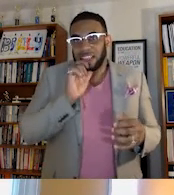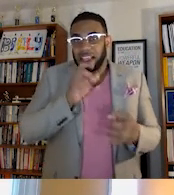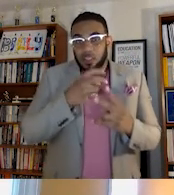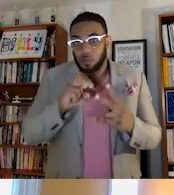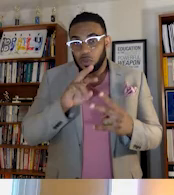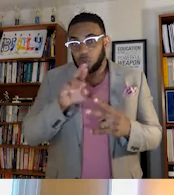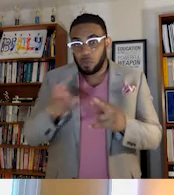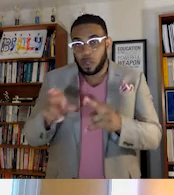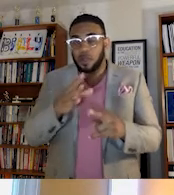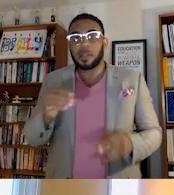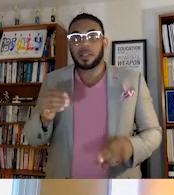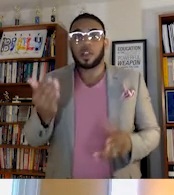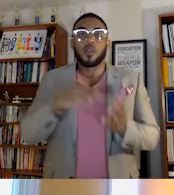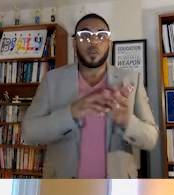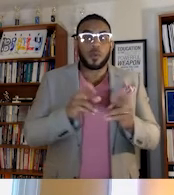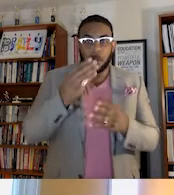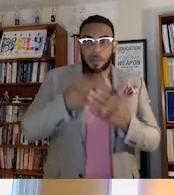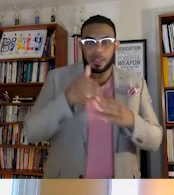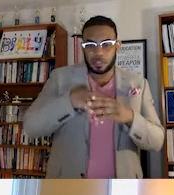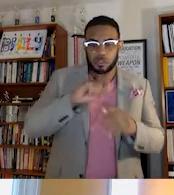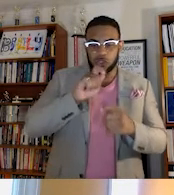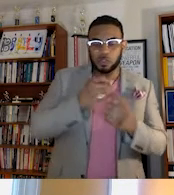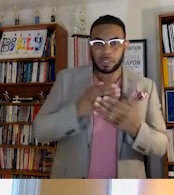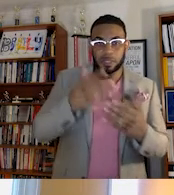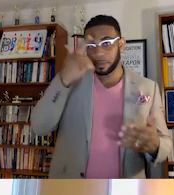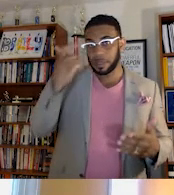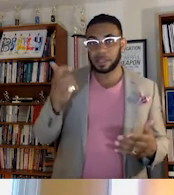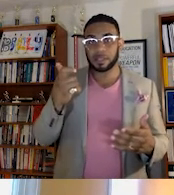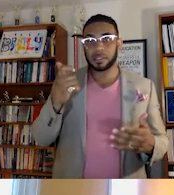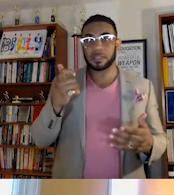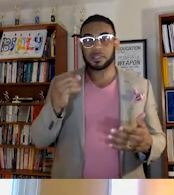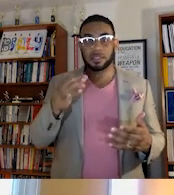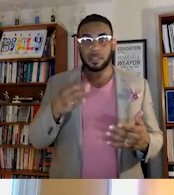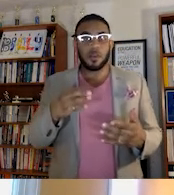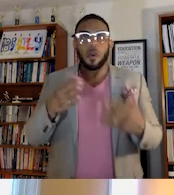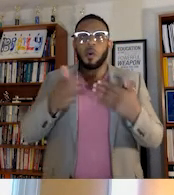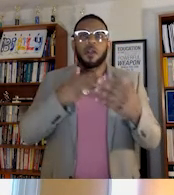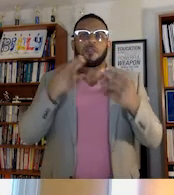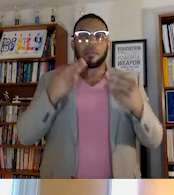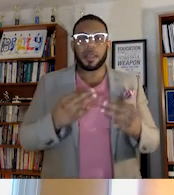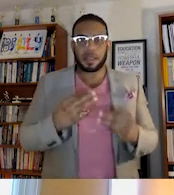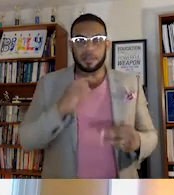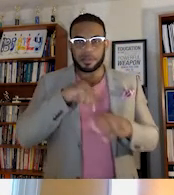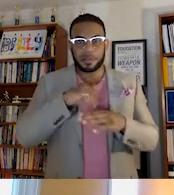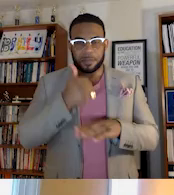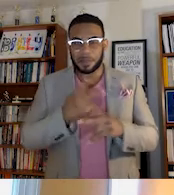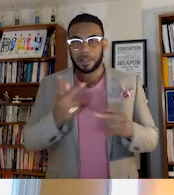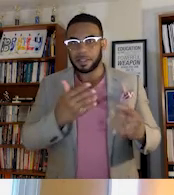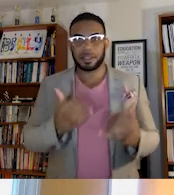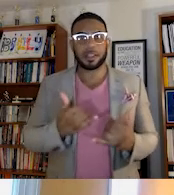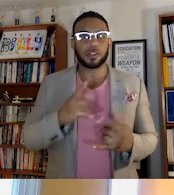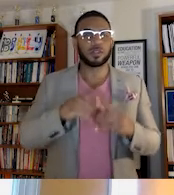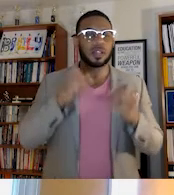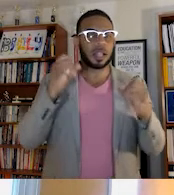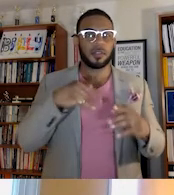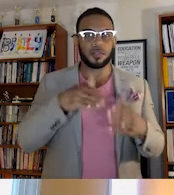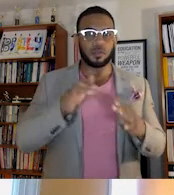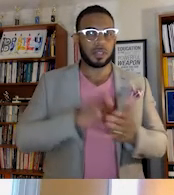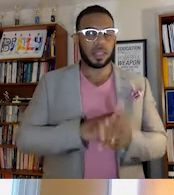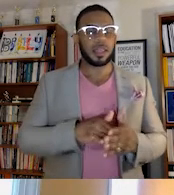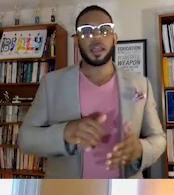switch routes and reroute money into certain things because of whatever mechanisms are in place right now to allow them to do